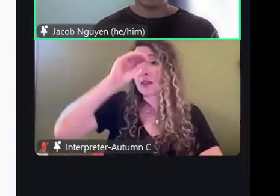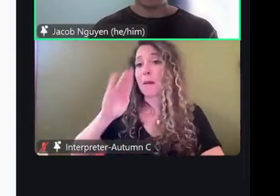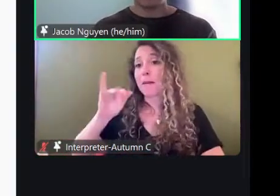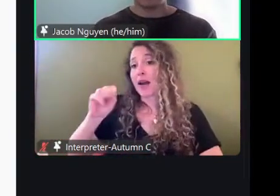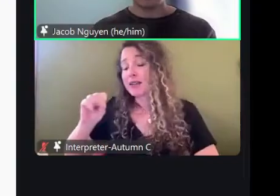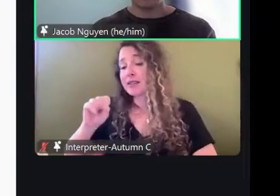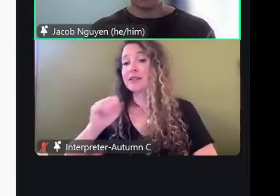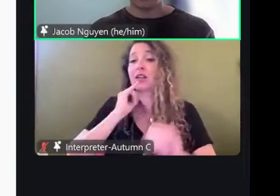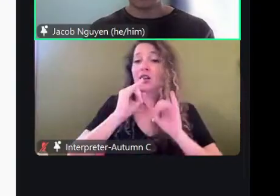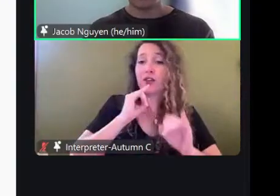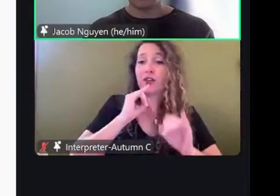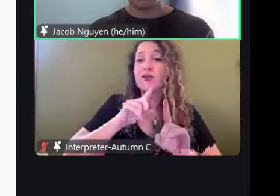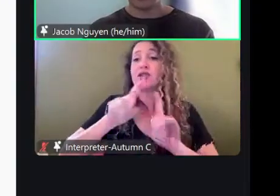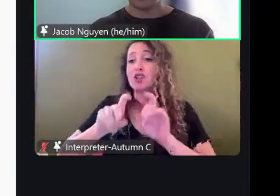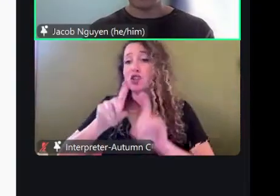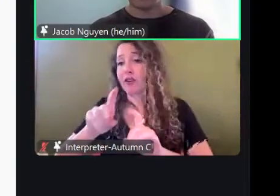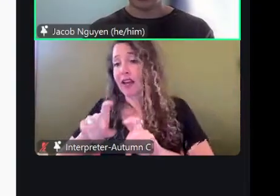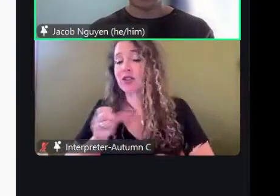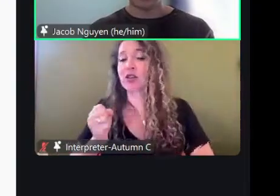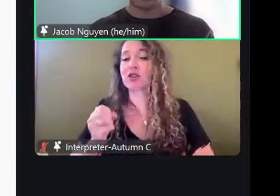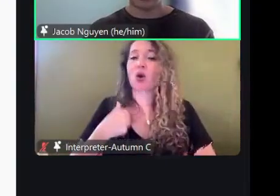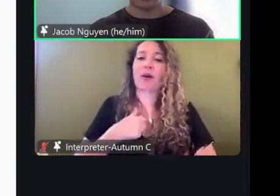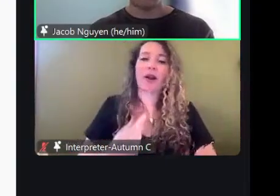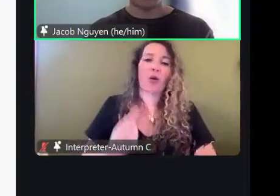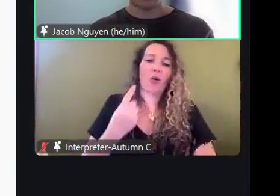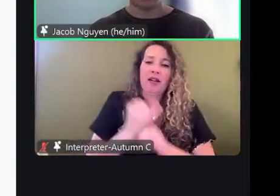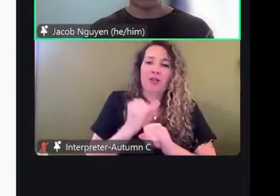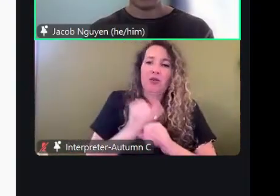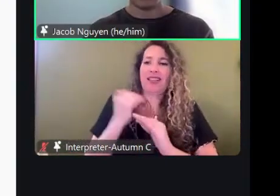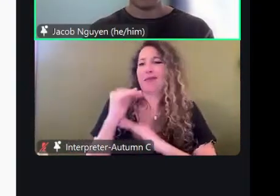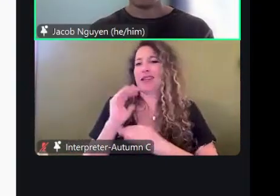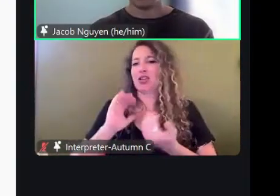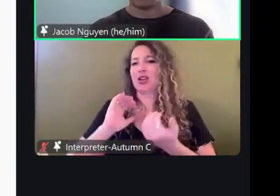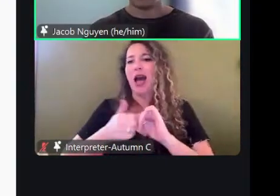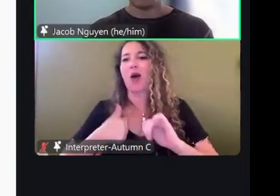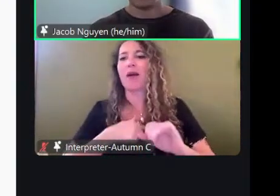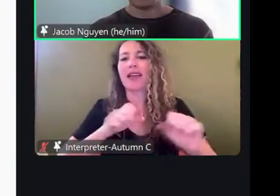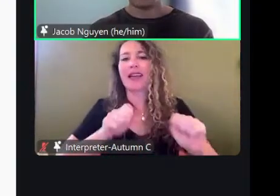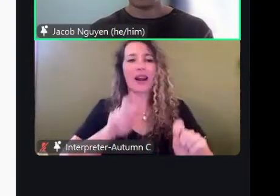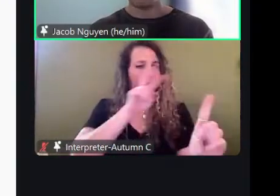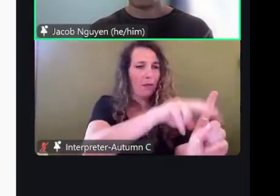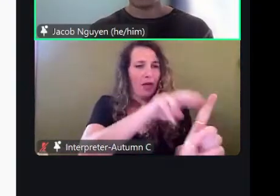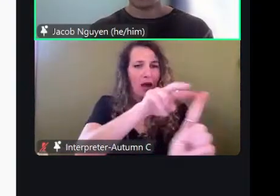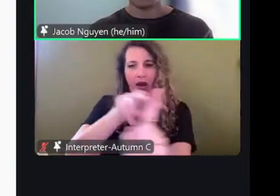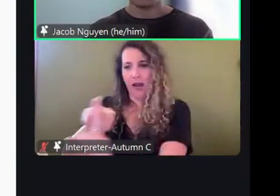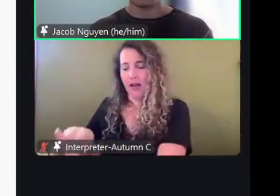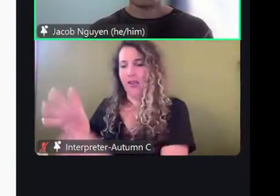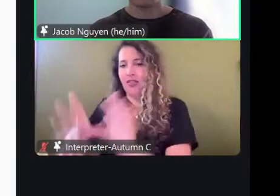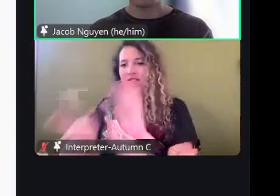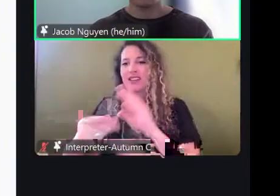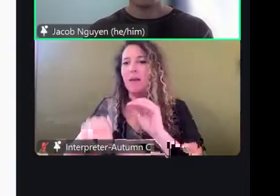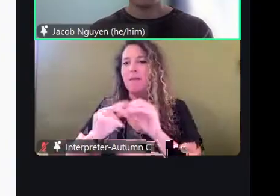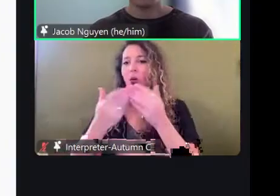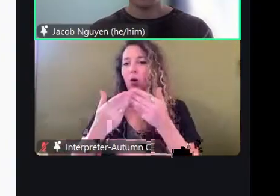also we are a single institution, so there's limitations into how we can apply the findings on a broader